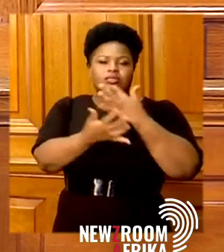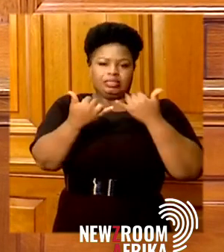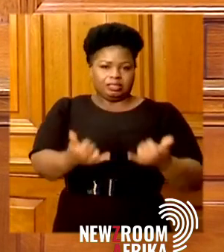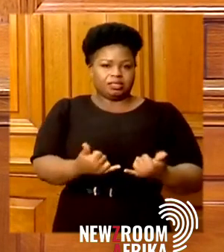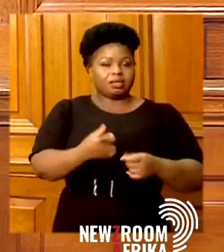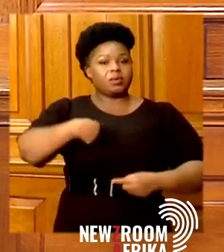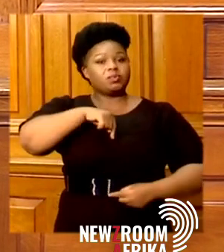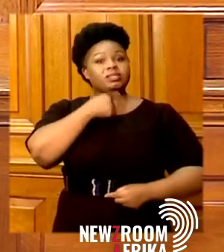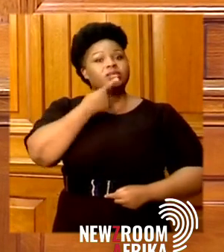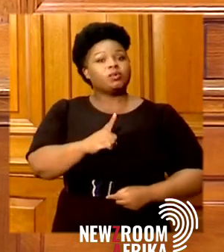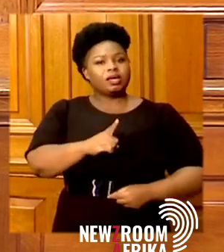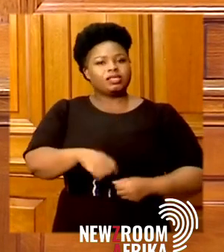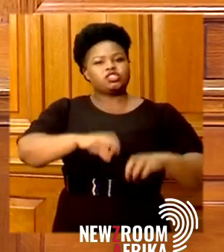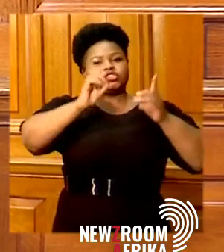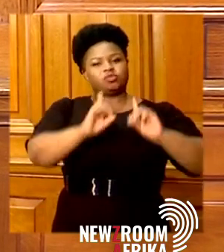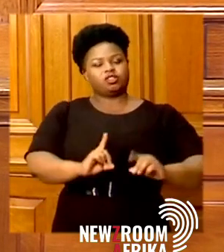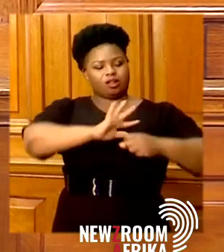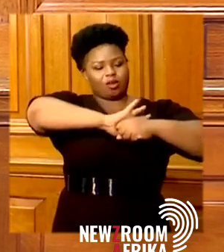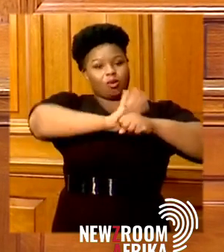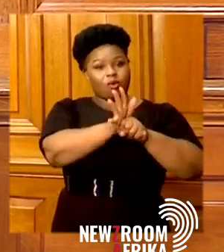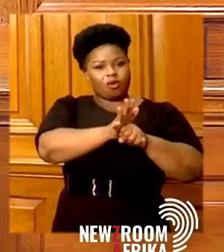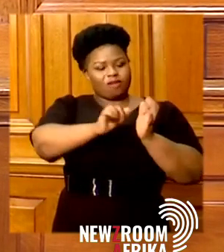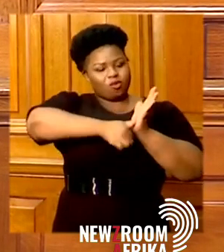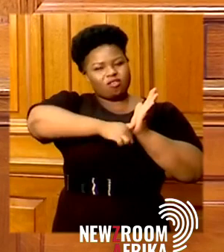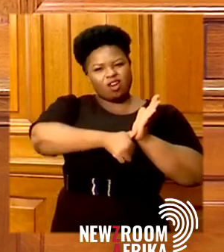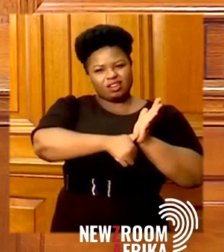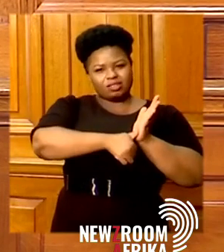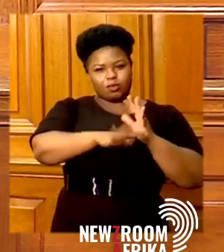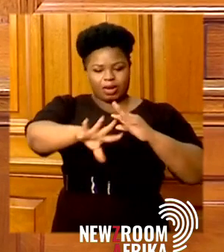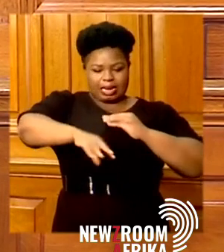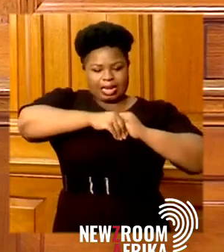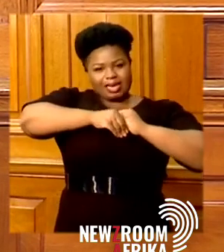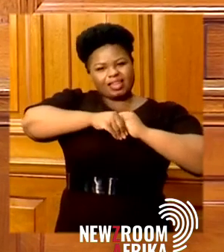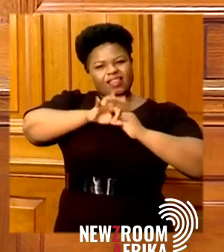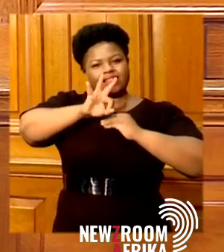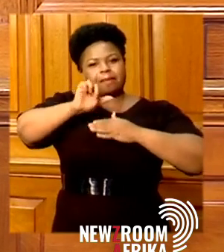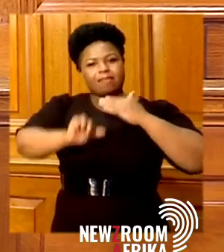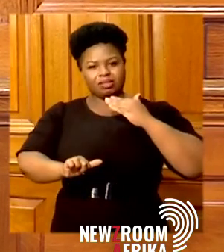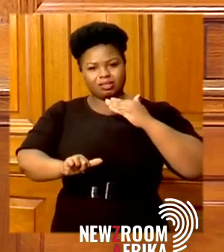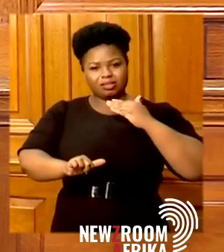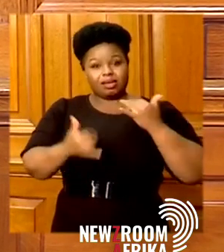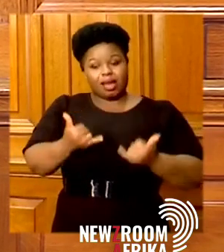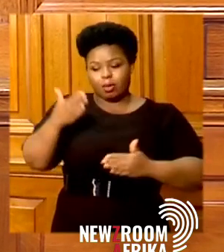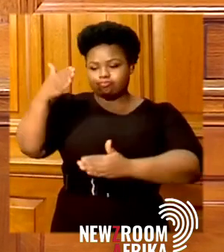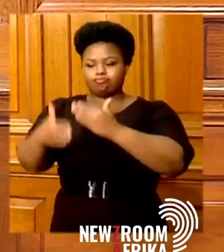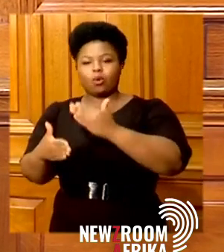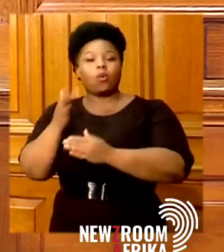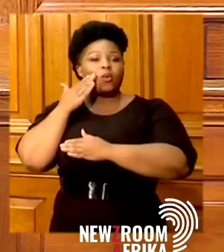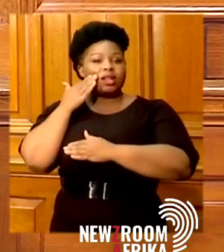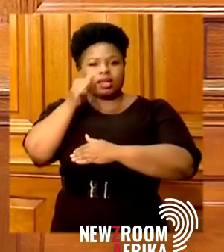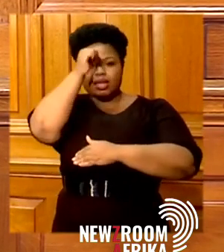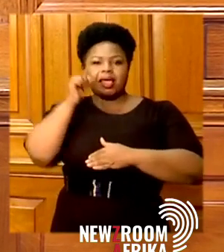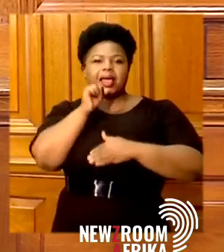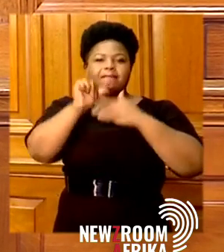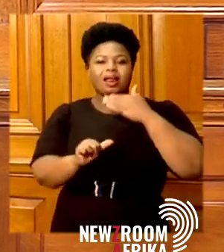for the special COVID-19 grant by a further 3 months until the end of April. We have